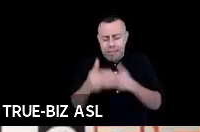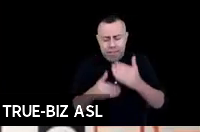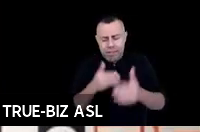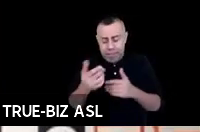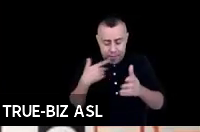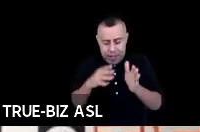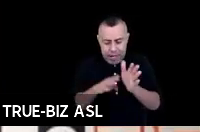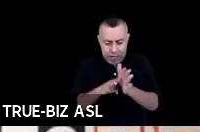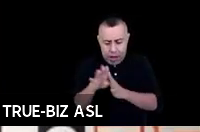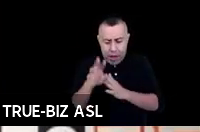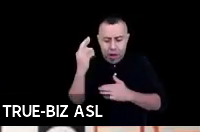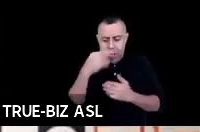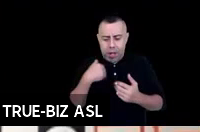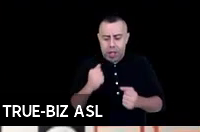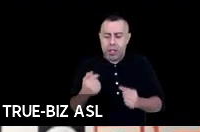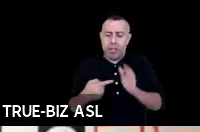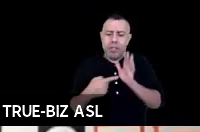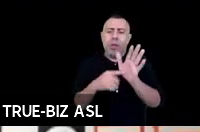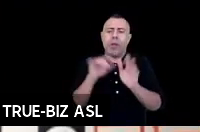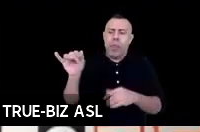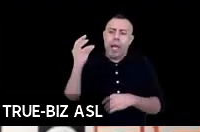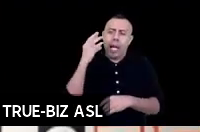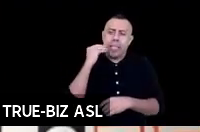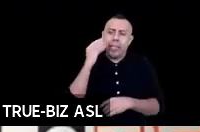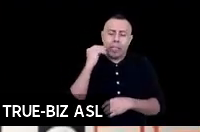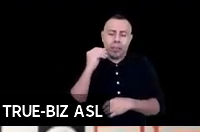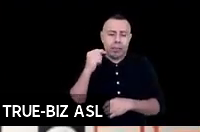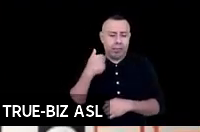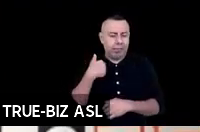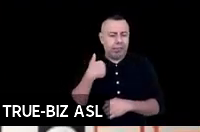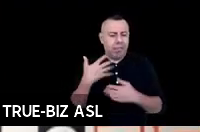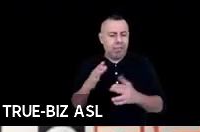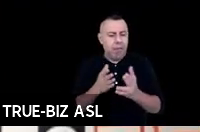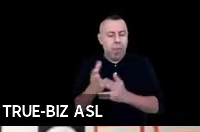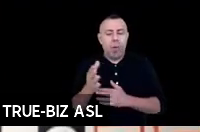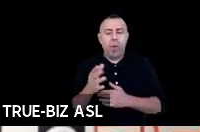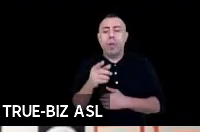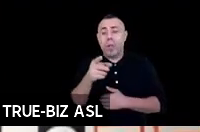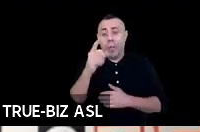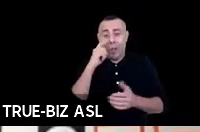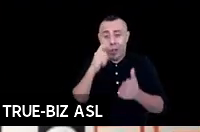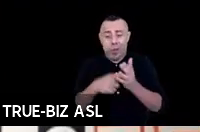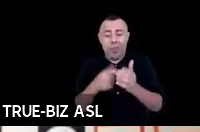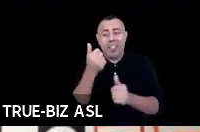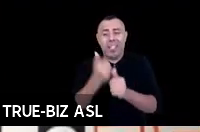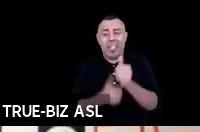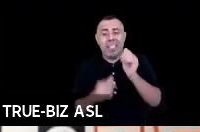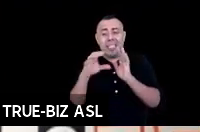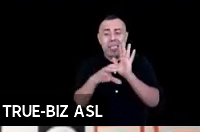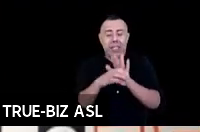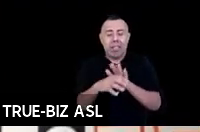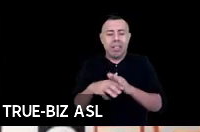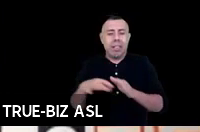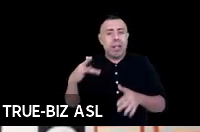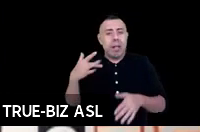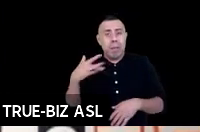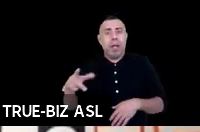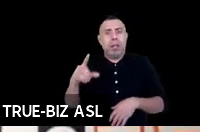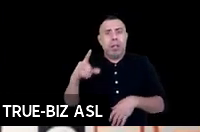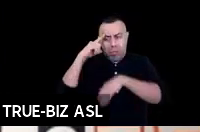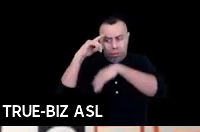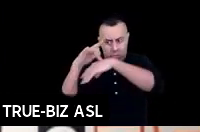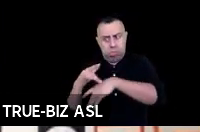So if you notice, each of the characters sort of has this one central thing they're sort of obsessed with that they're focusing on.